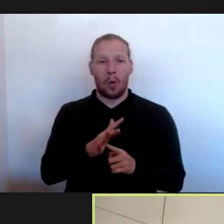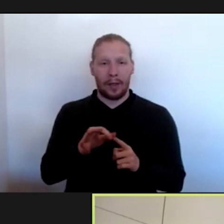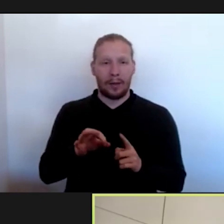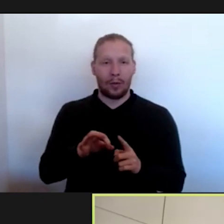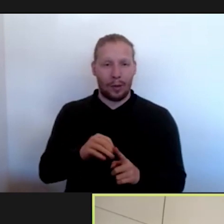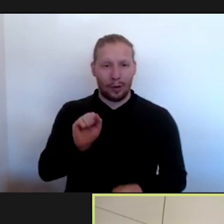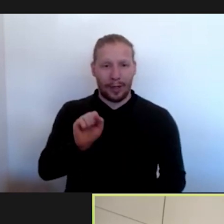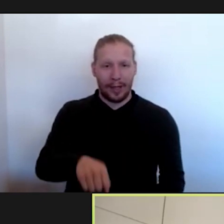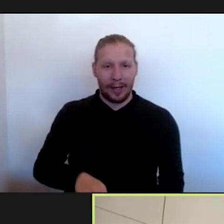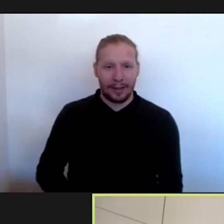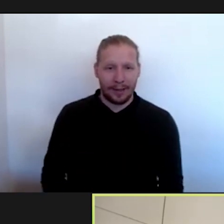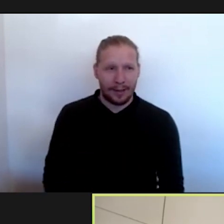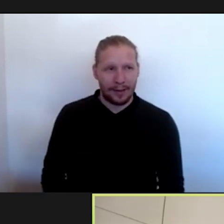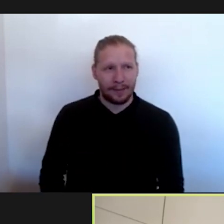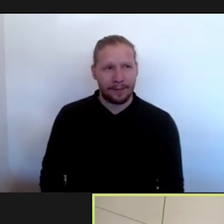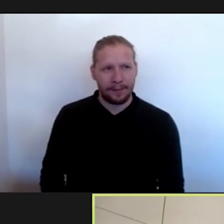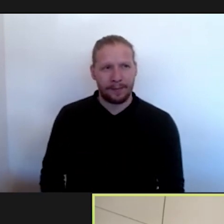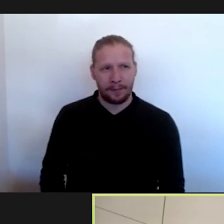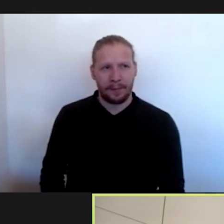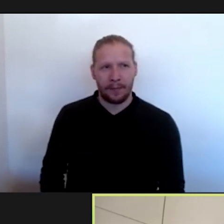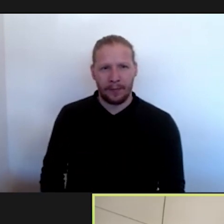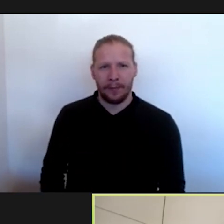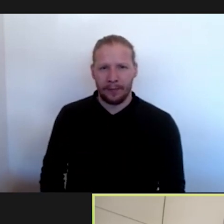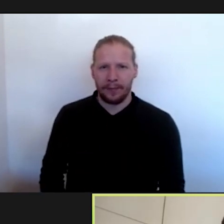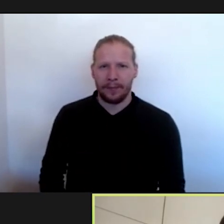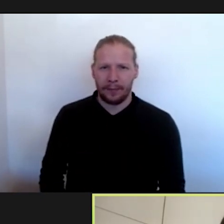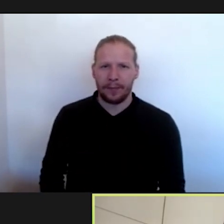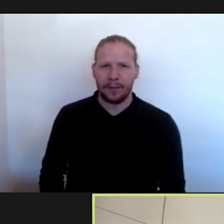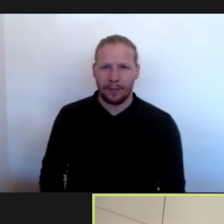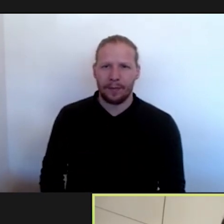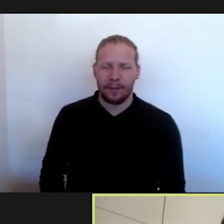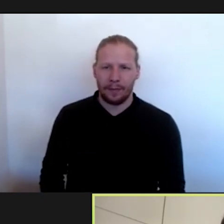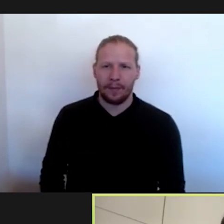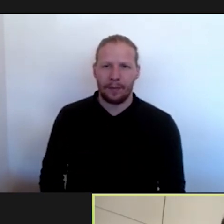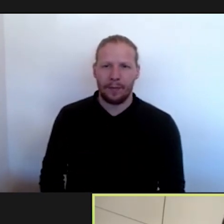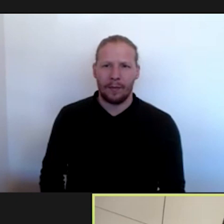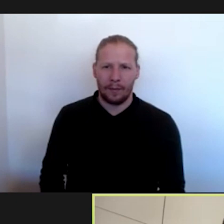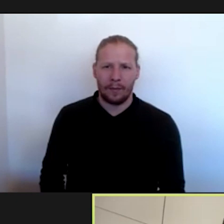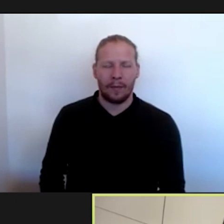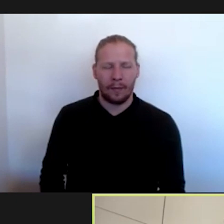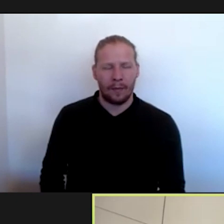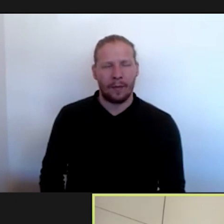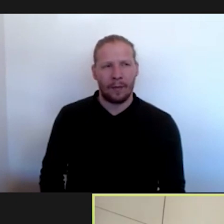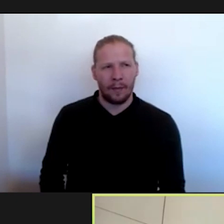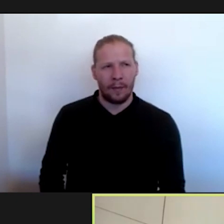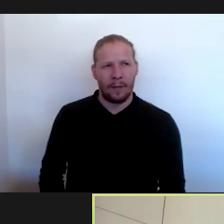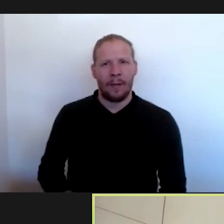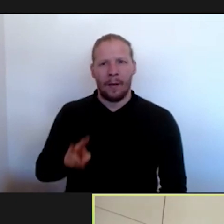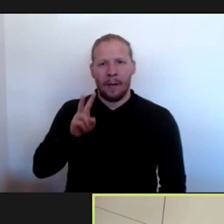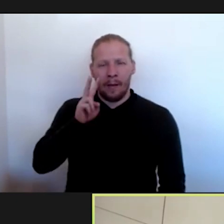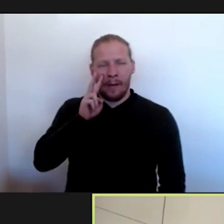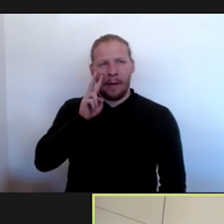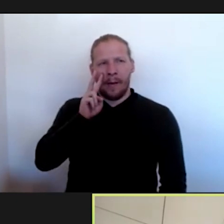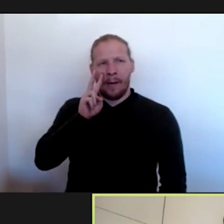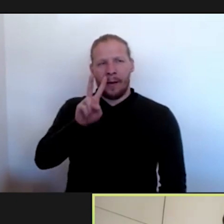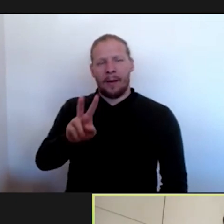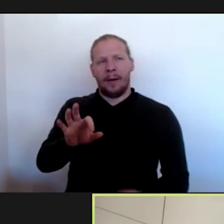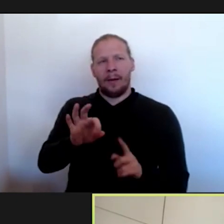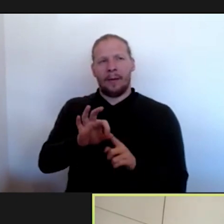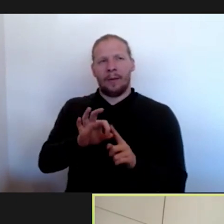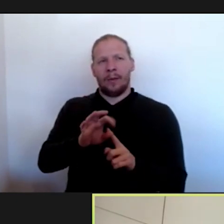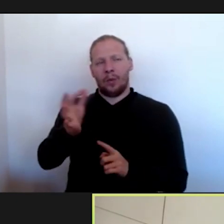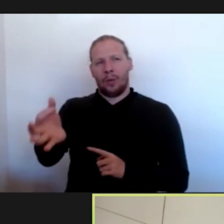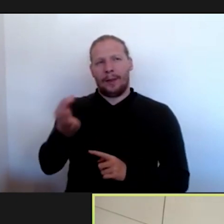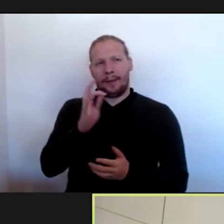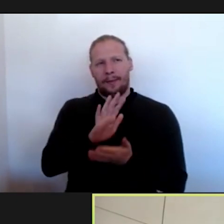like the question you are asked, you already have a research idea and you don't want for